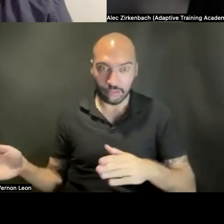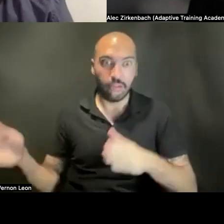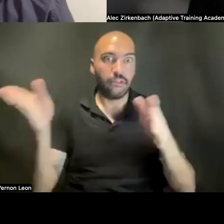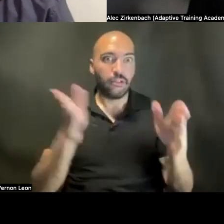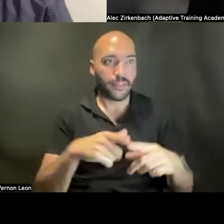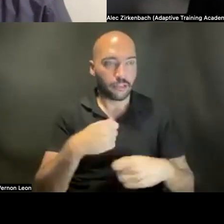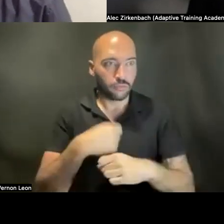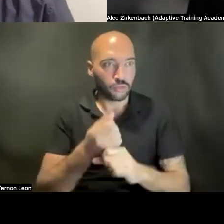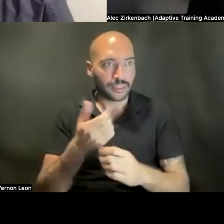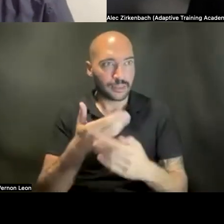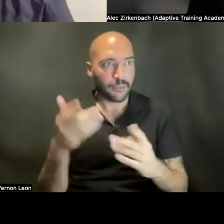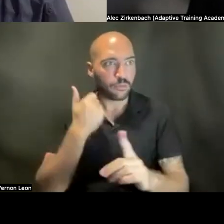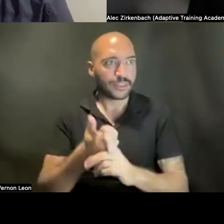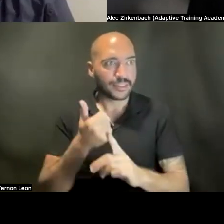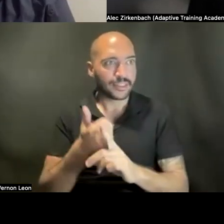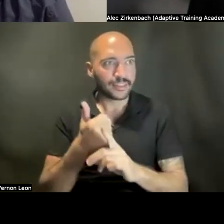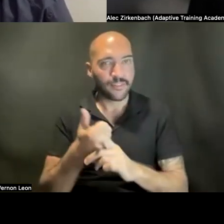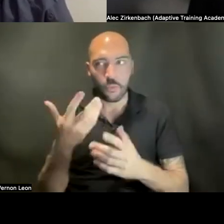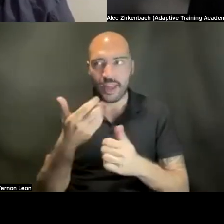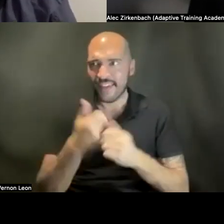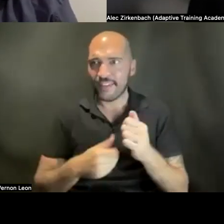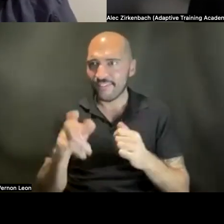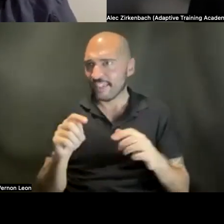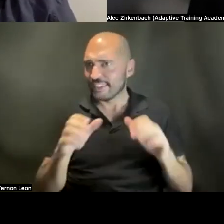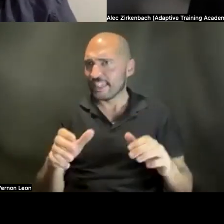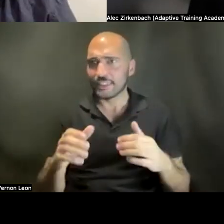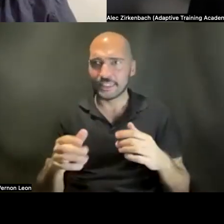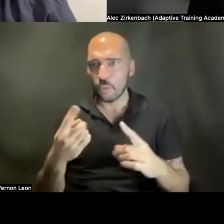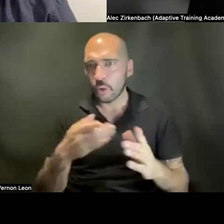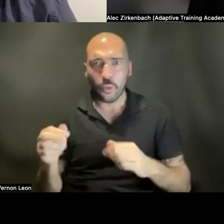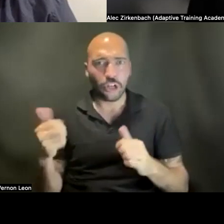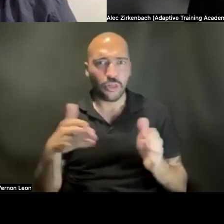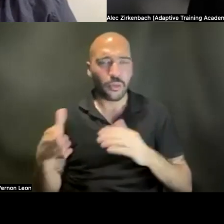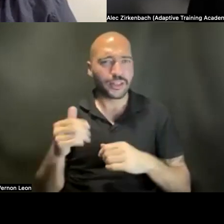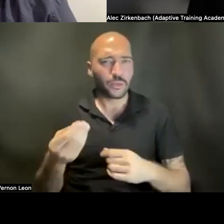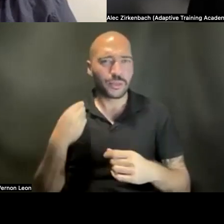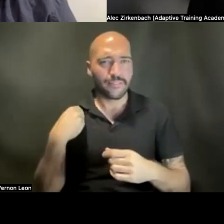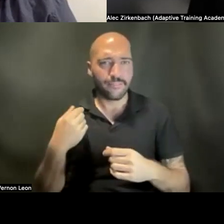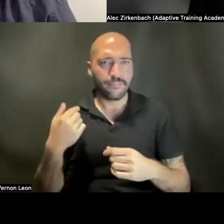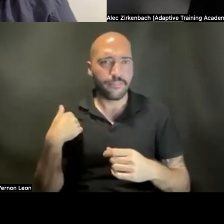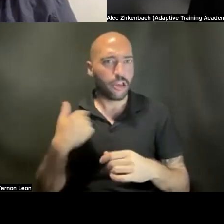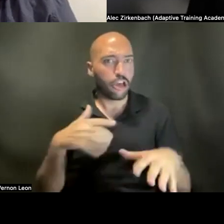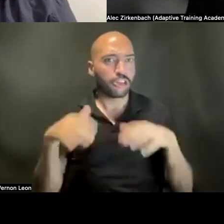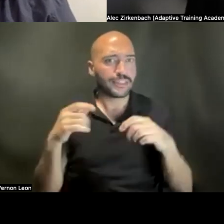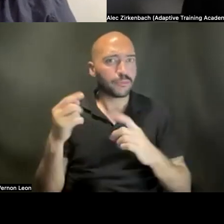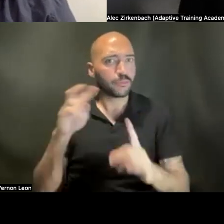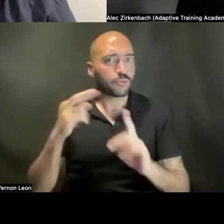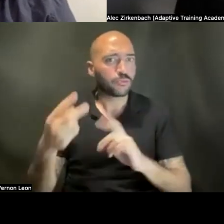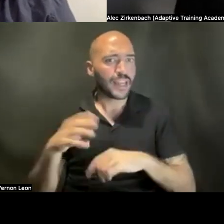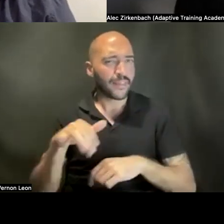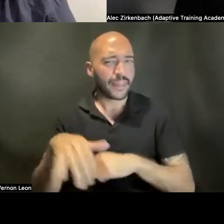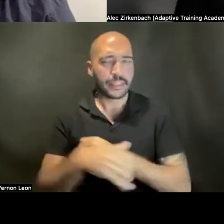yourself is essentially what, you know, every veteran does in one way or another. Can you give our audience a little bit of perspective on